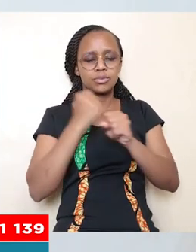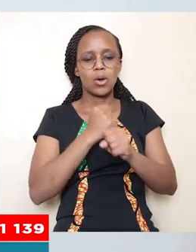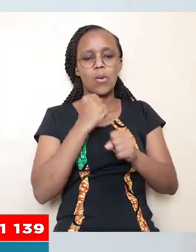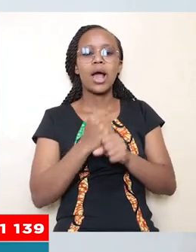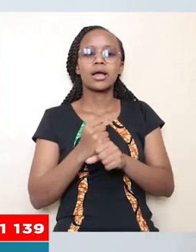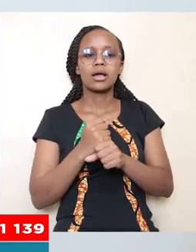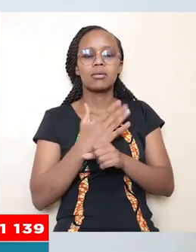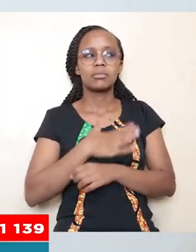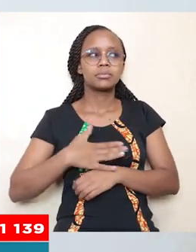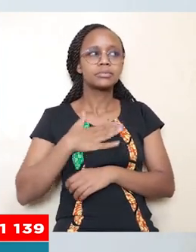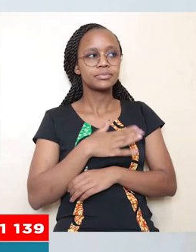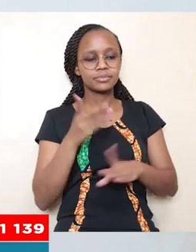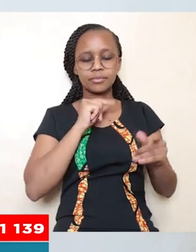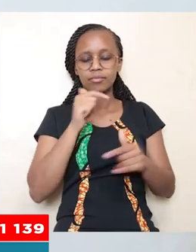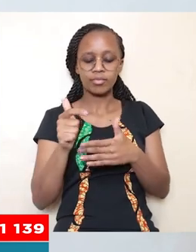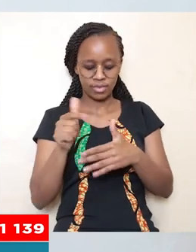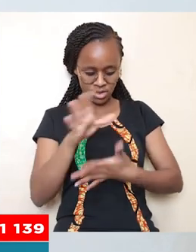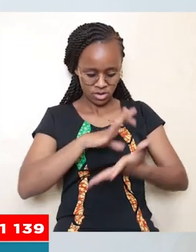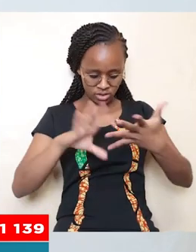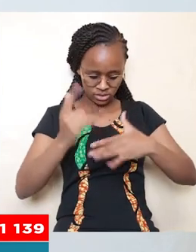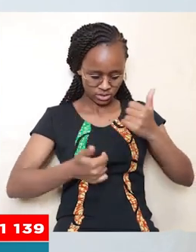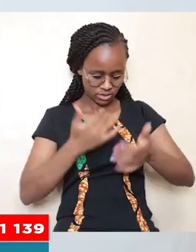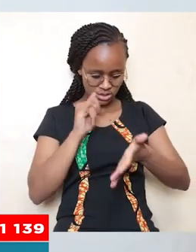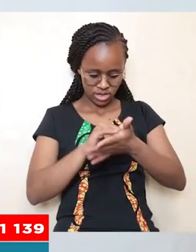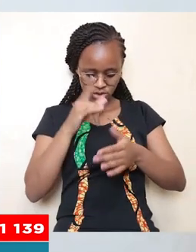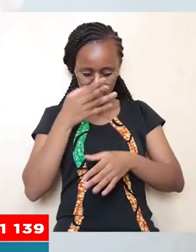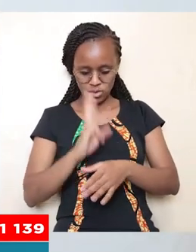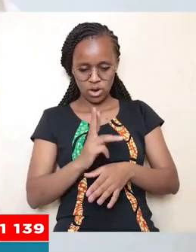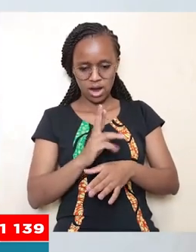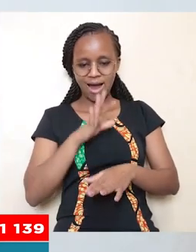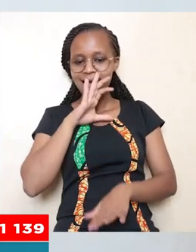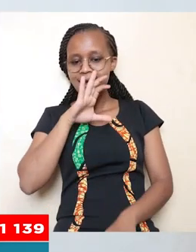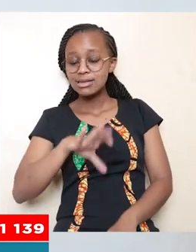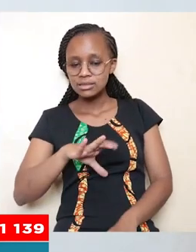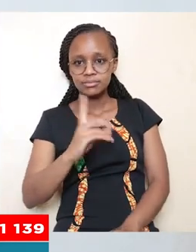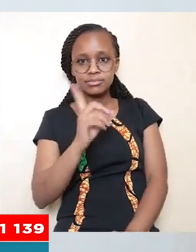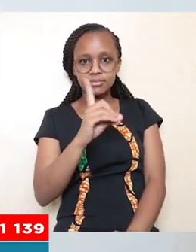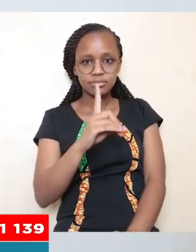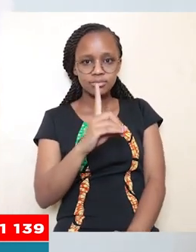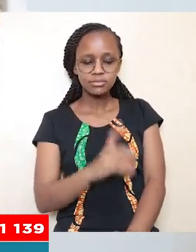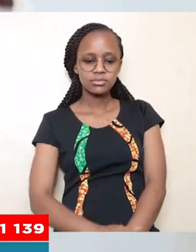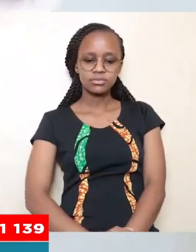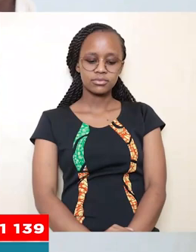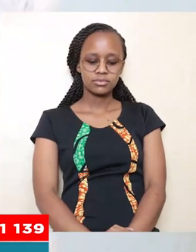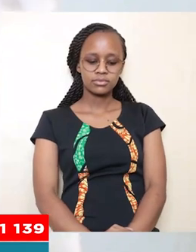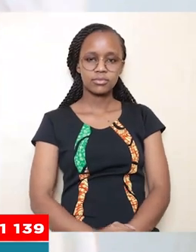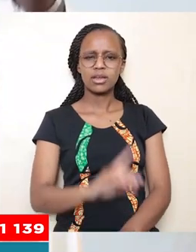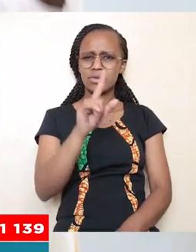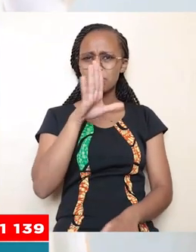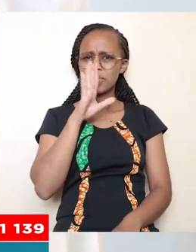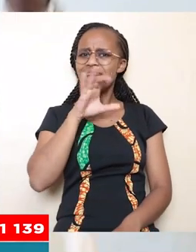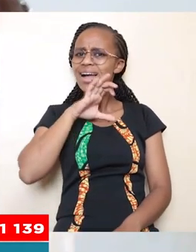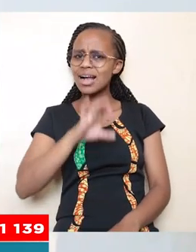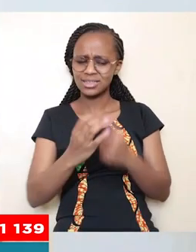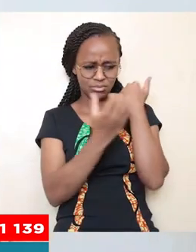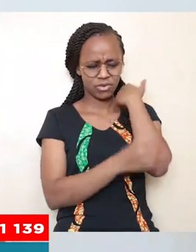Please, do not convince yourself that you are under a curse. You cannot be under the curse